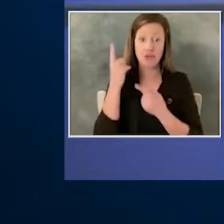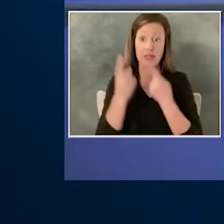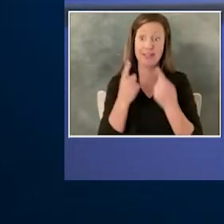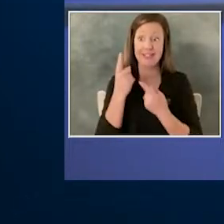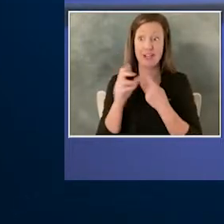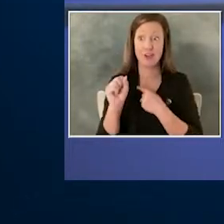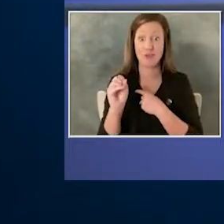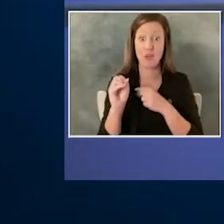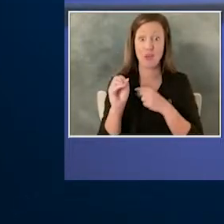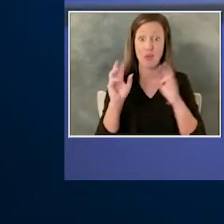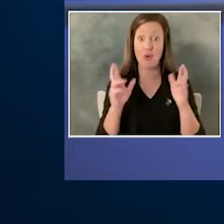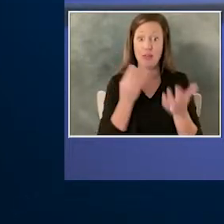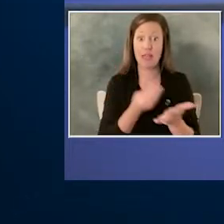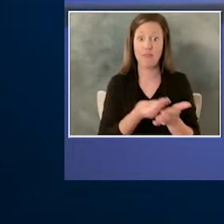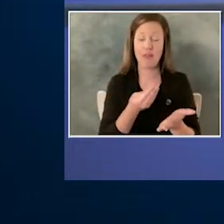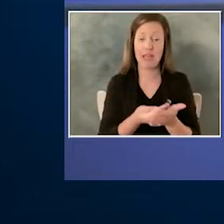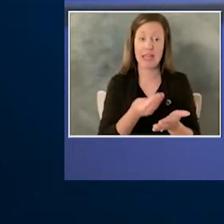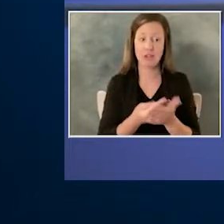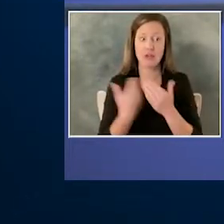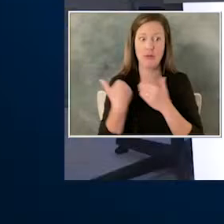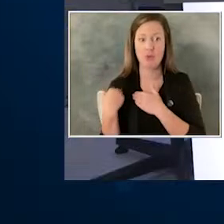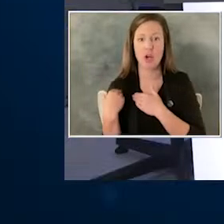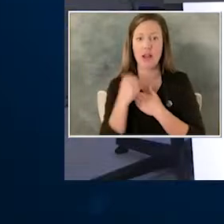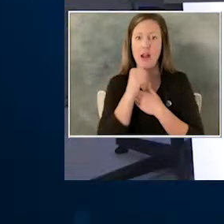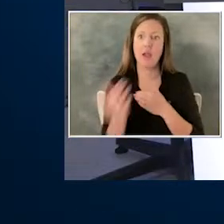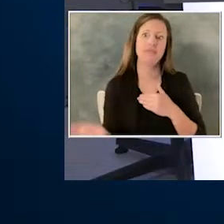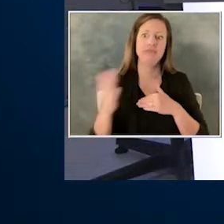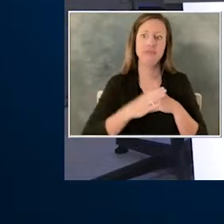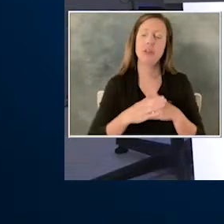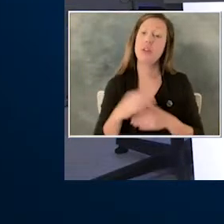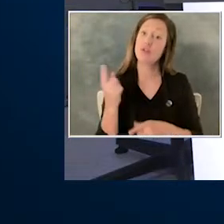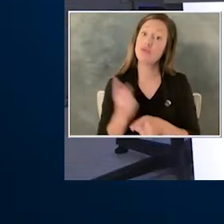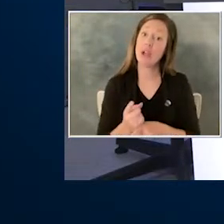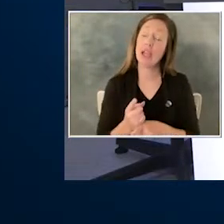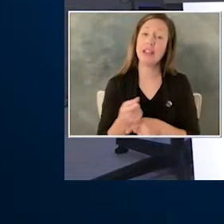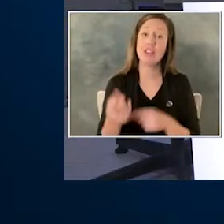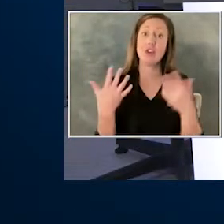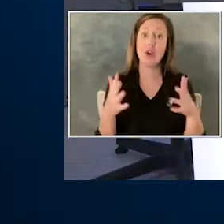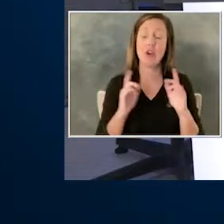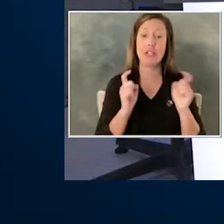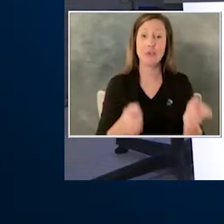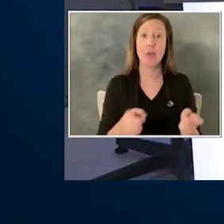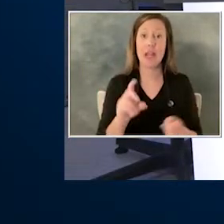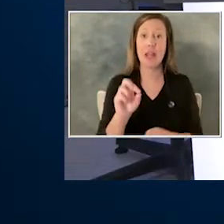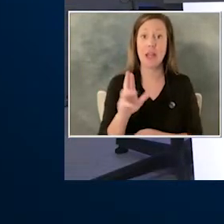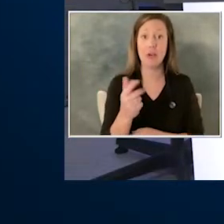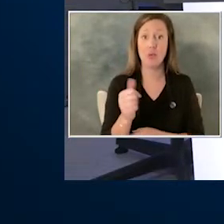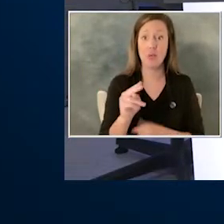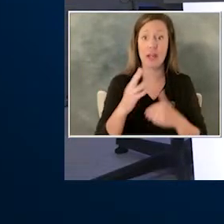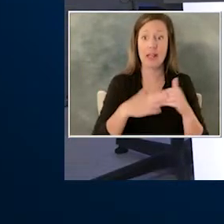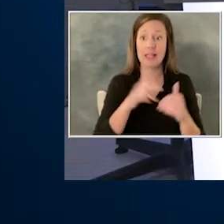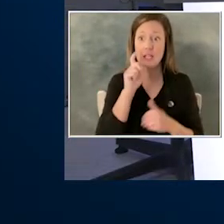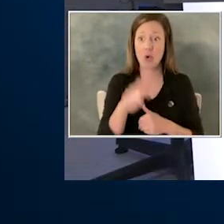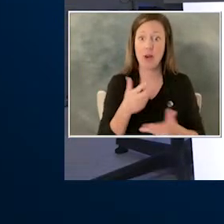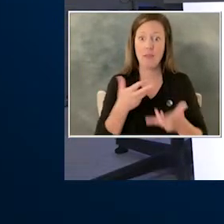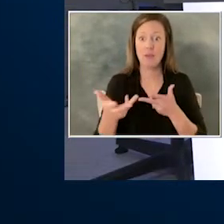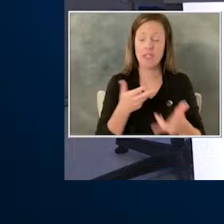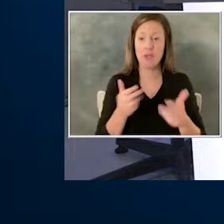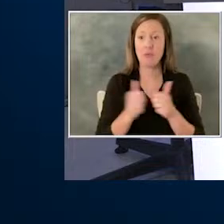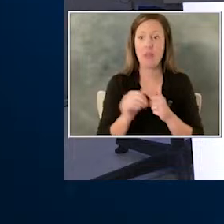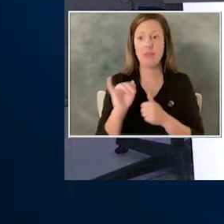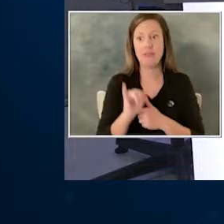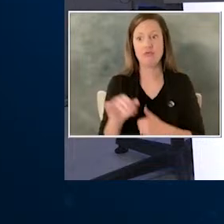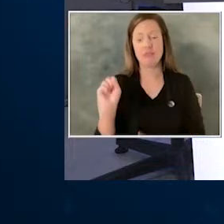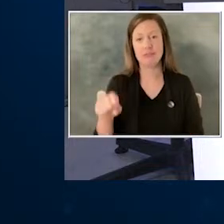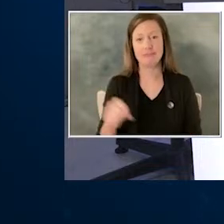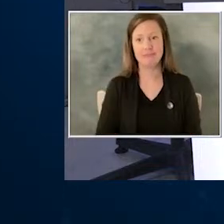hopefully financial isn't one of them. Right. At least they're already donating an organ. At least they don't have to haggle with insurance over that. This